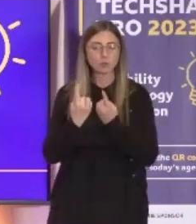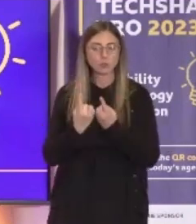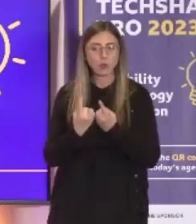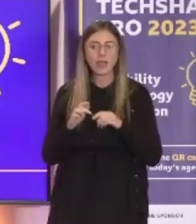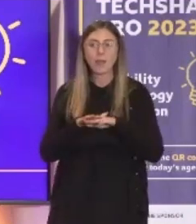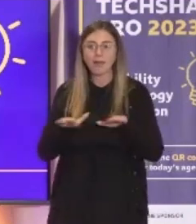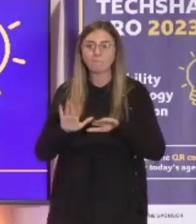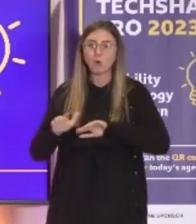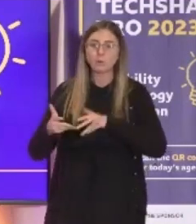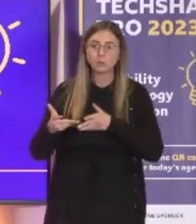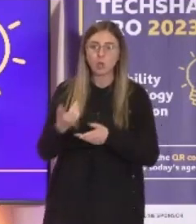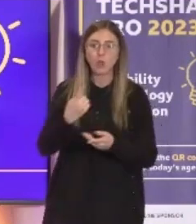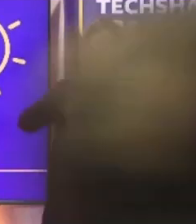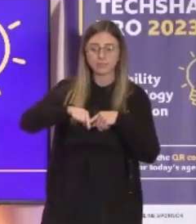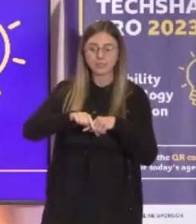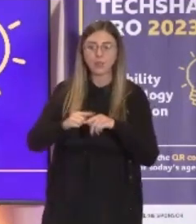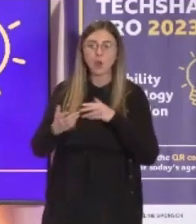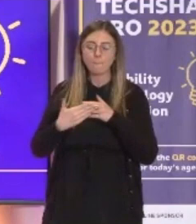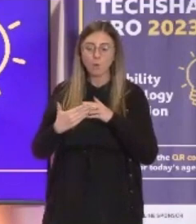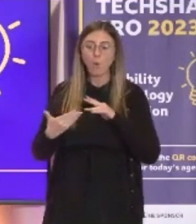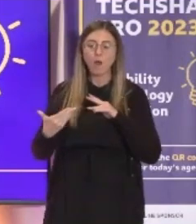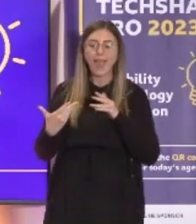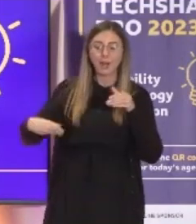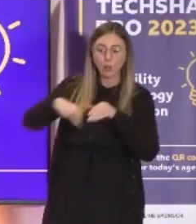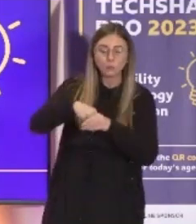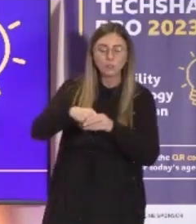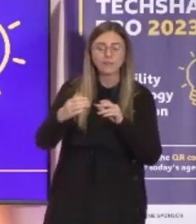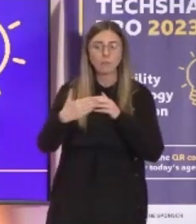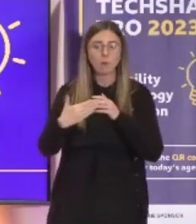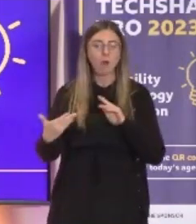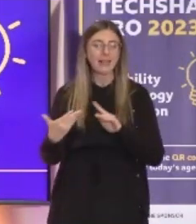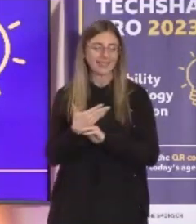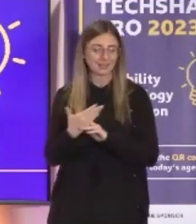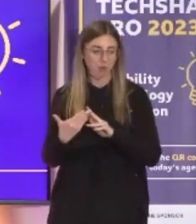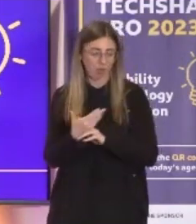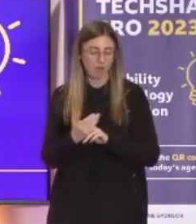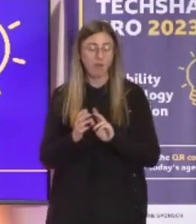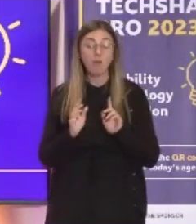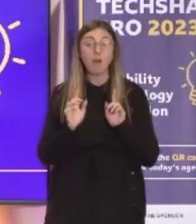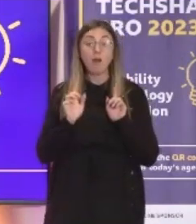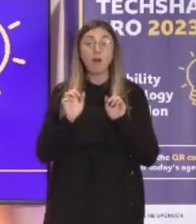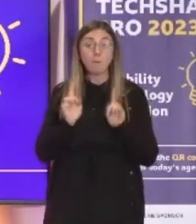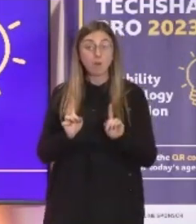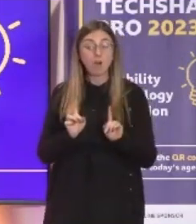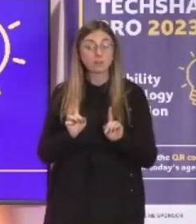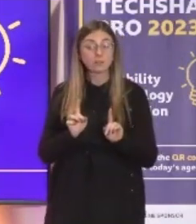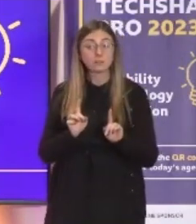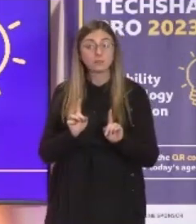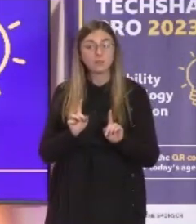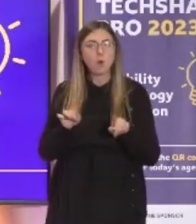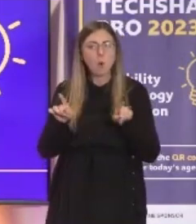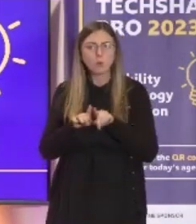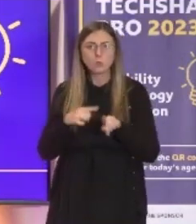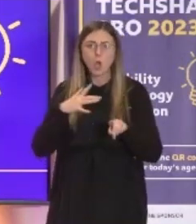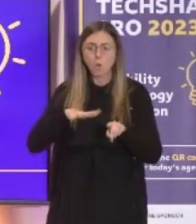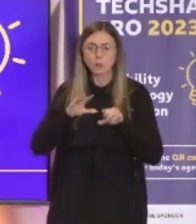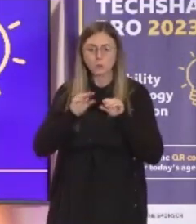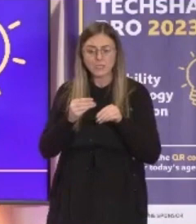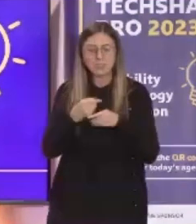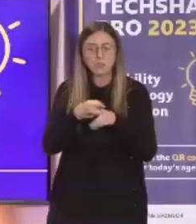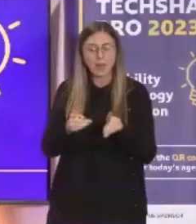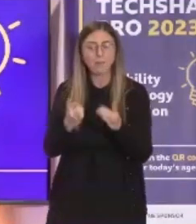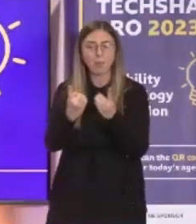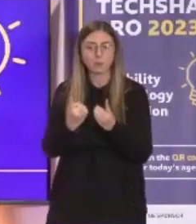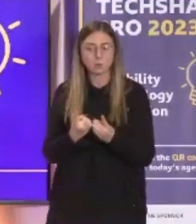platforms and services more inclusive, more accessible. But at the same time, when I have their attention, teach them about the tools that we have today